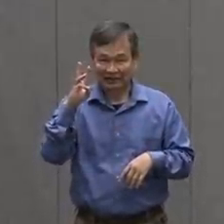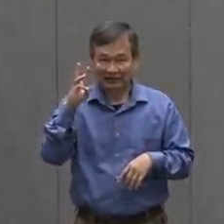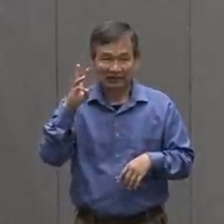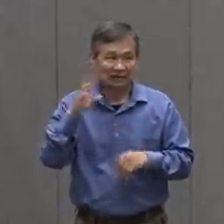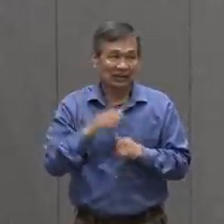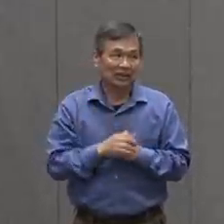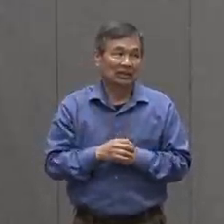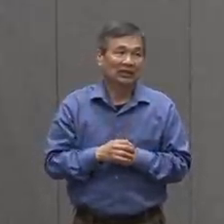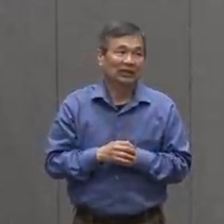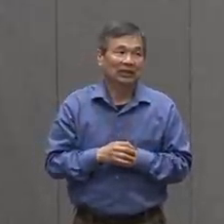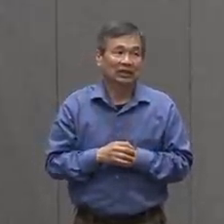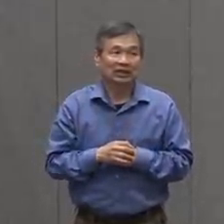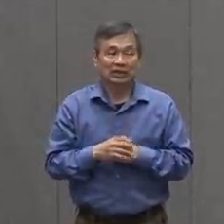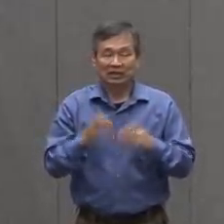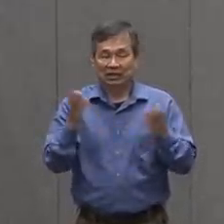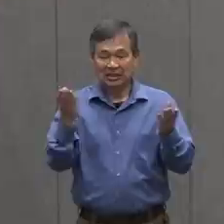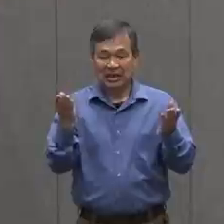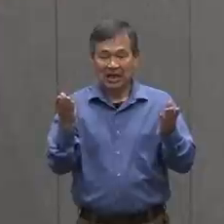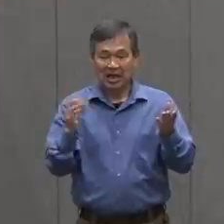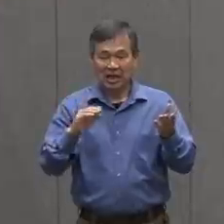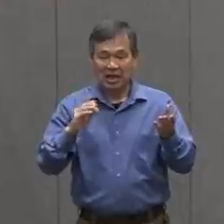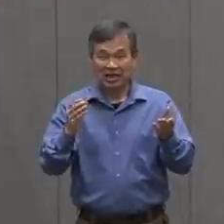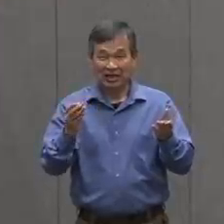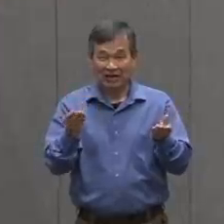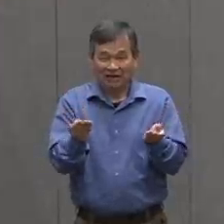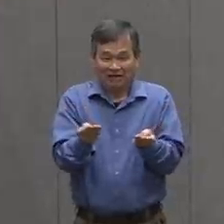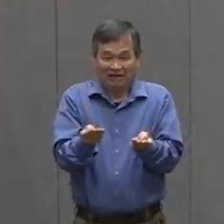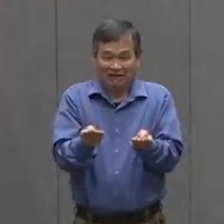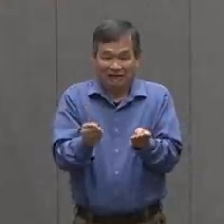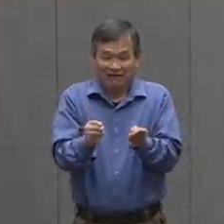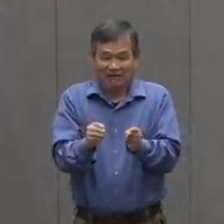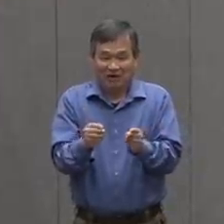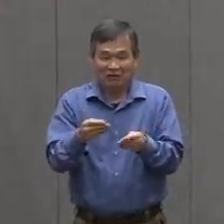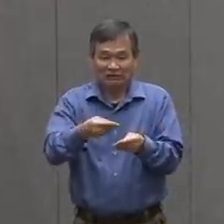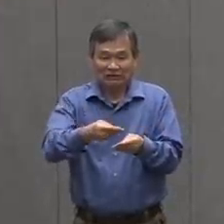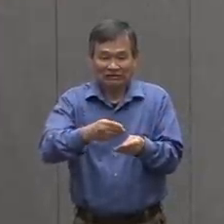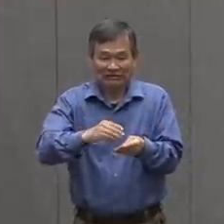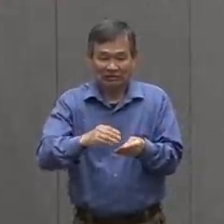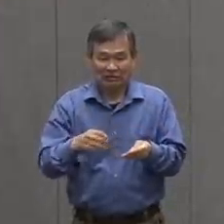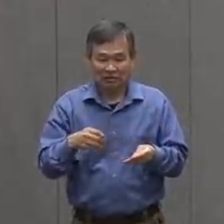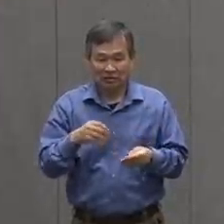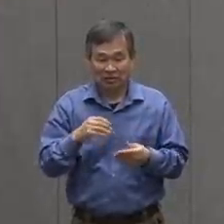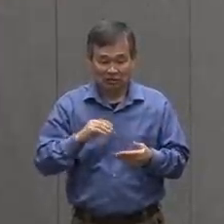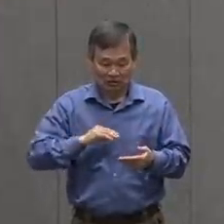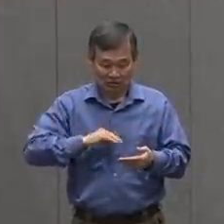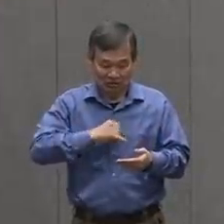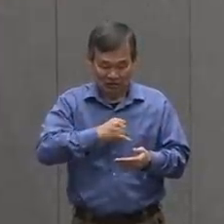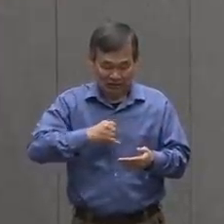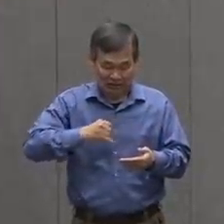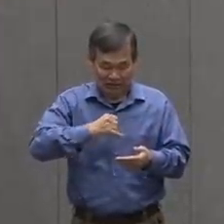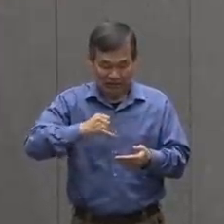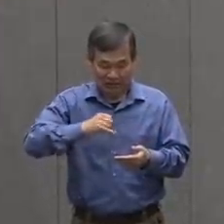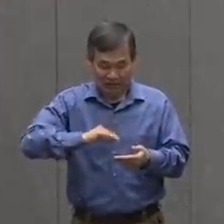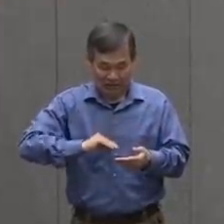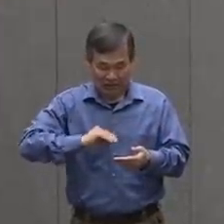the letter T. I'm now going to fold down on the lines of all of those